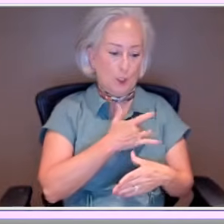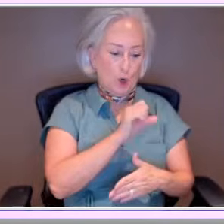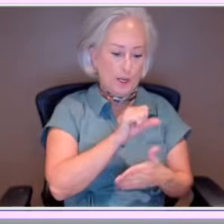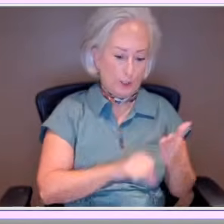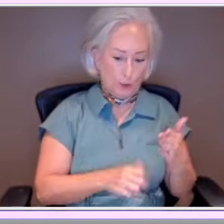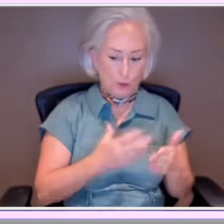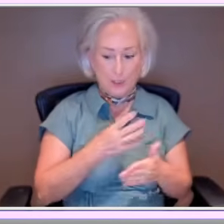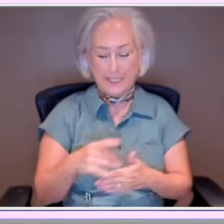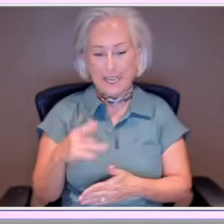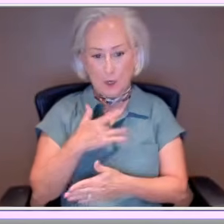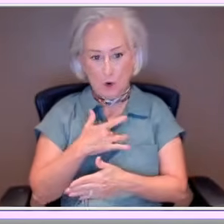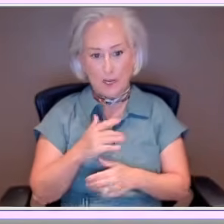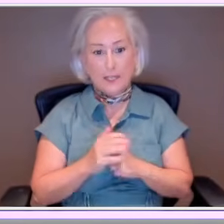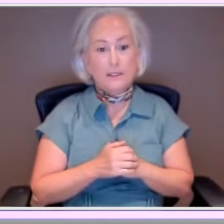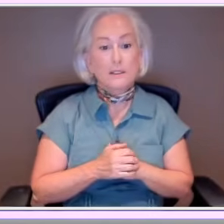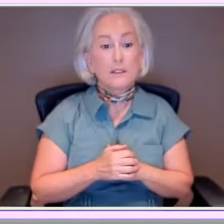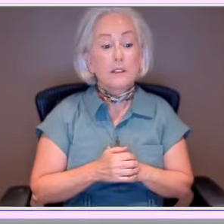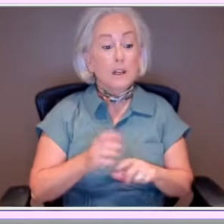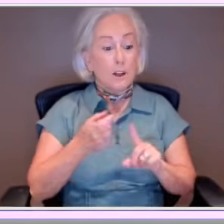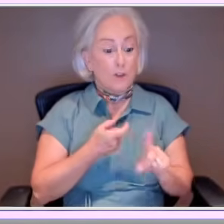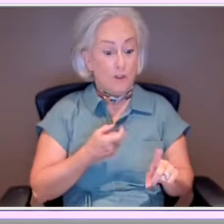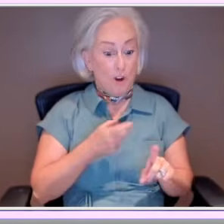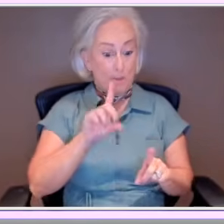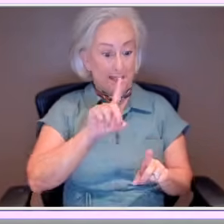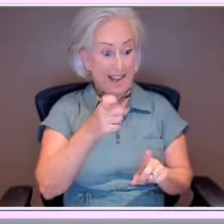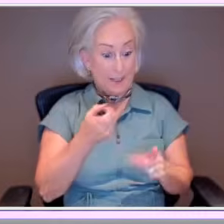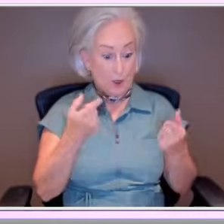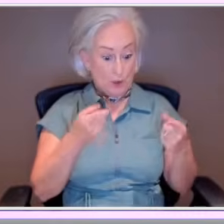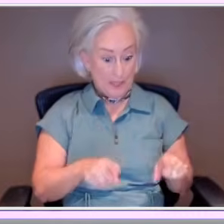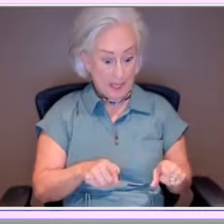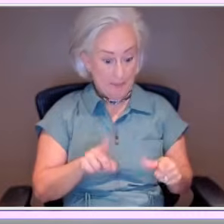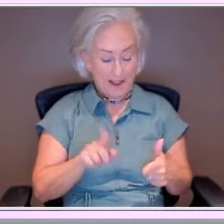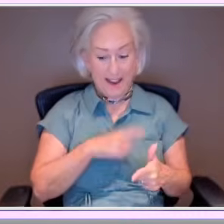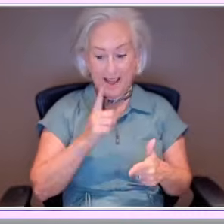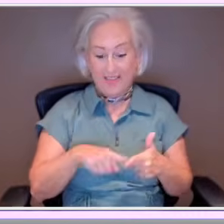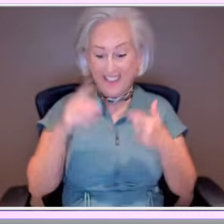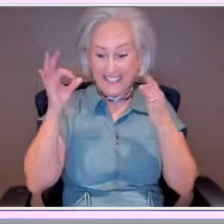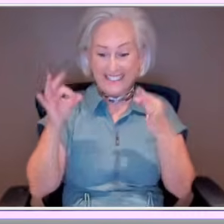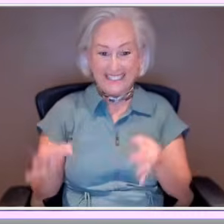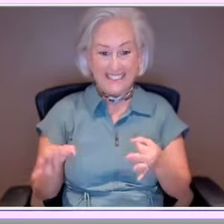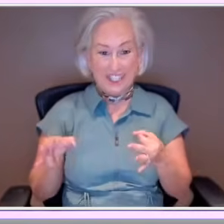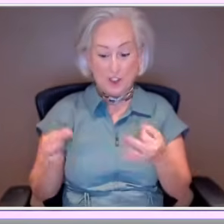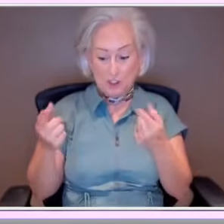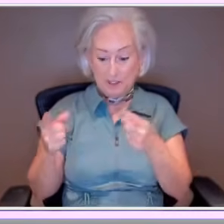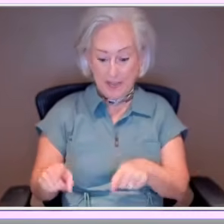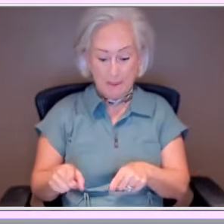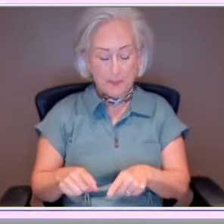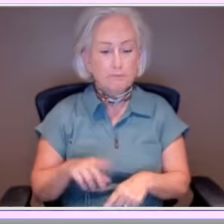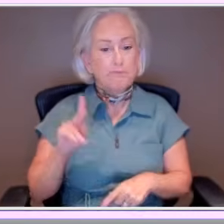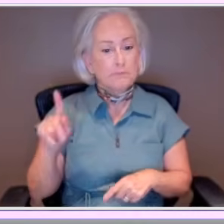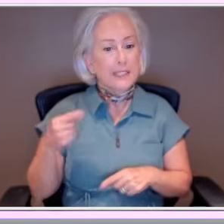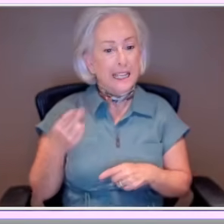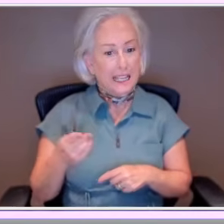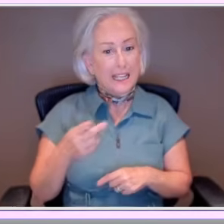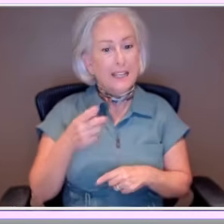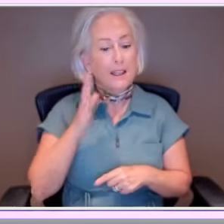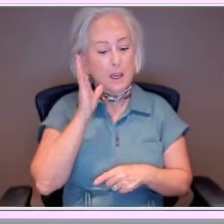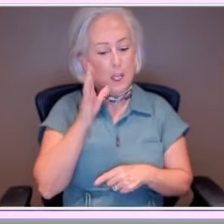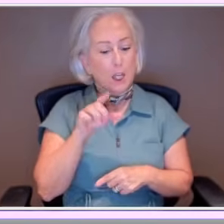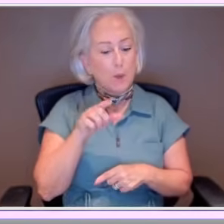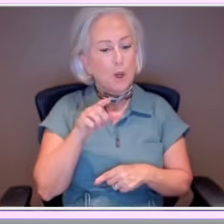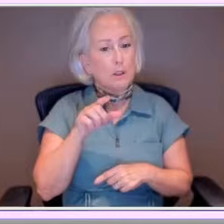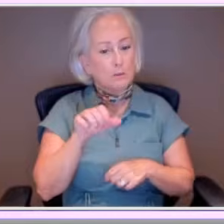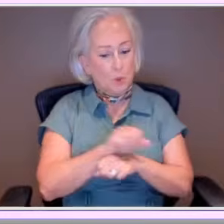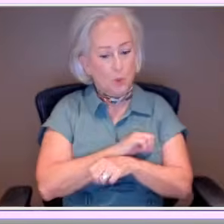where you go from the diagnosis to the decision, and that's something that we'll continue to do with Keith for the rest of his life, is kind of work together because there's